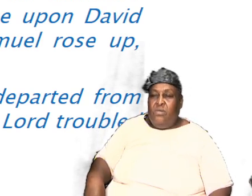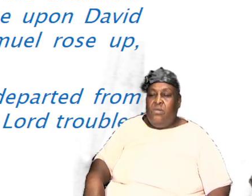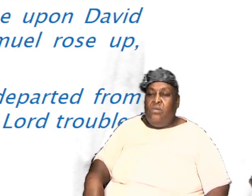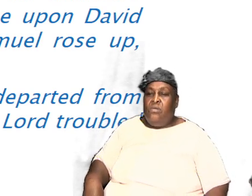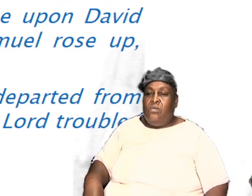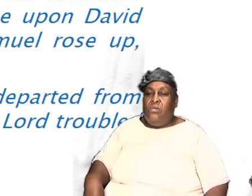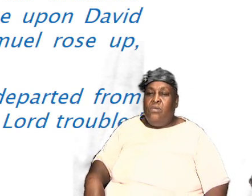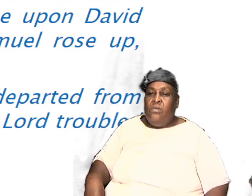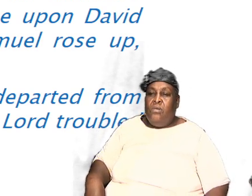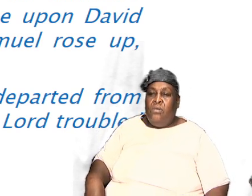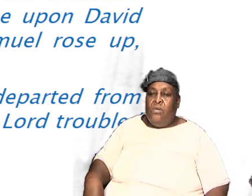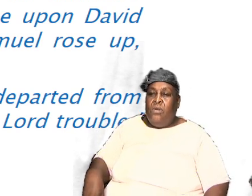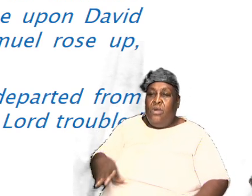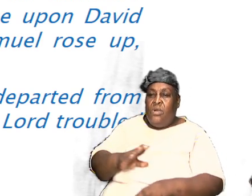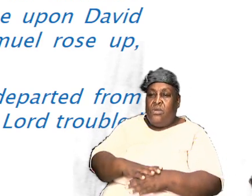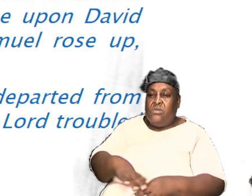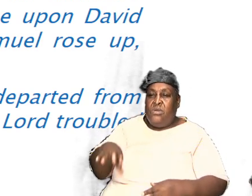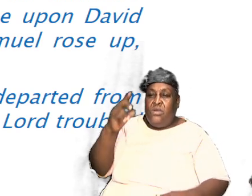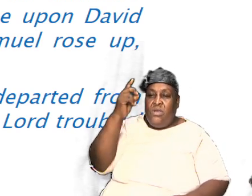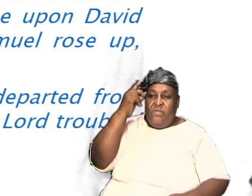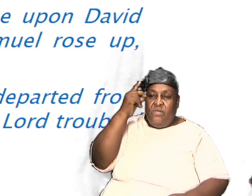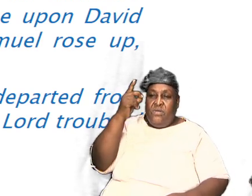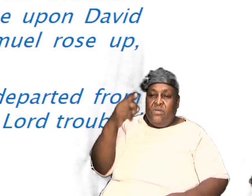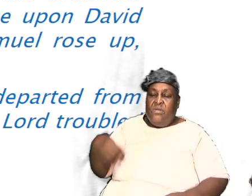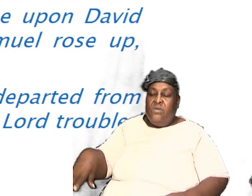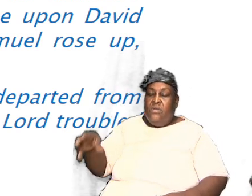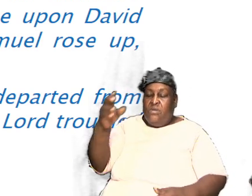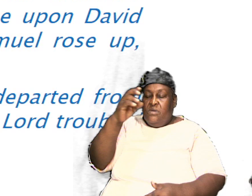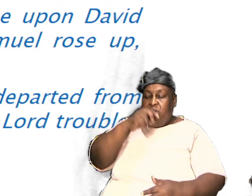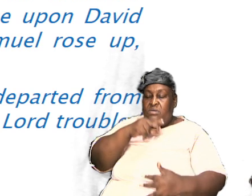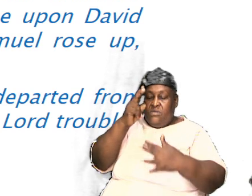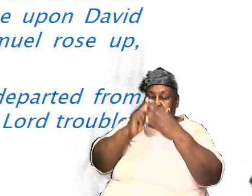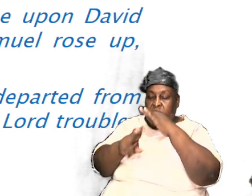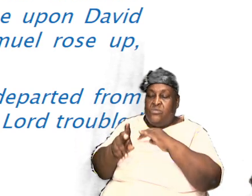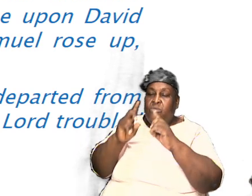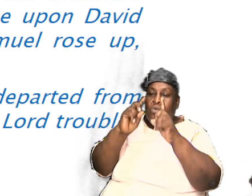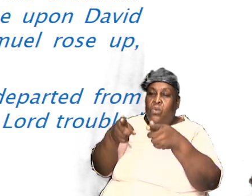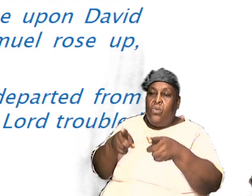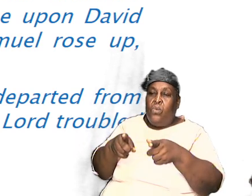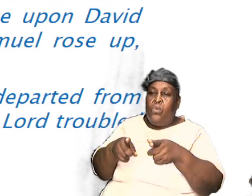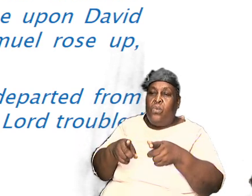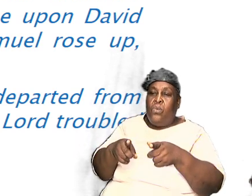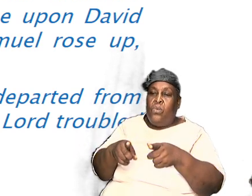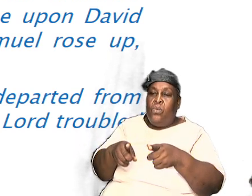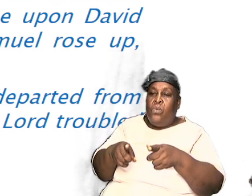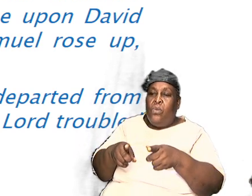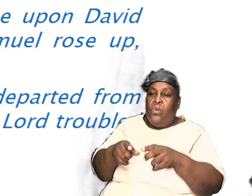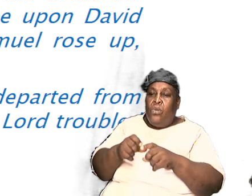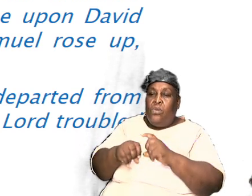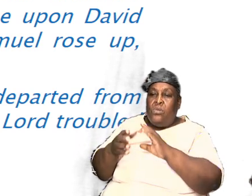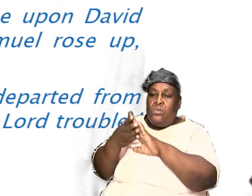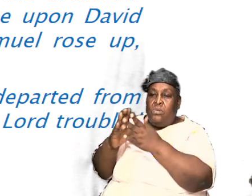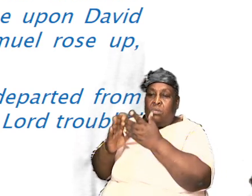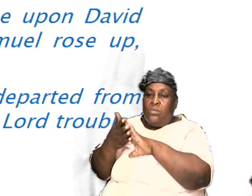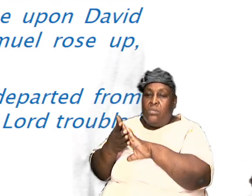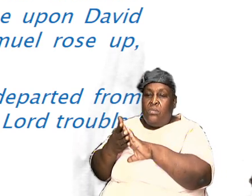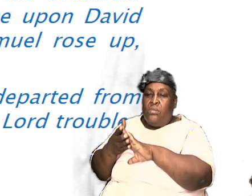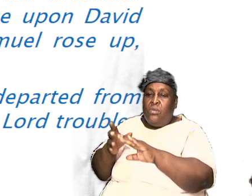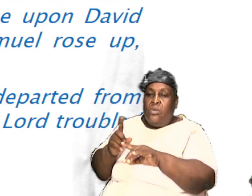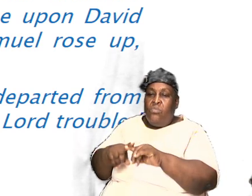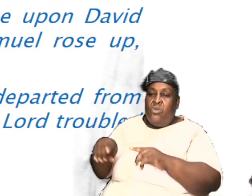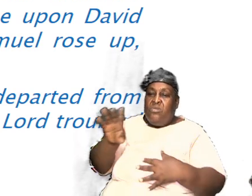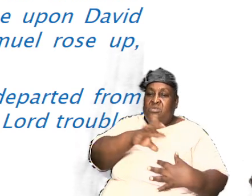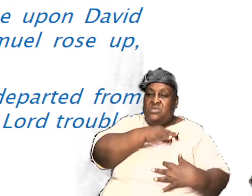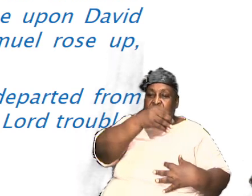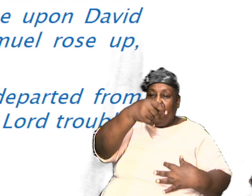day forward. So Samuel rose up and went to Ramah. But the Spirit of the Lord departed from Saul, and